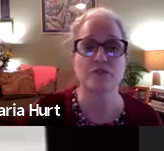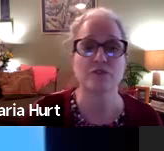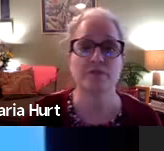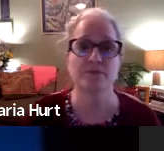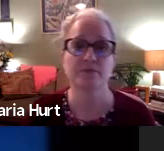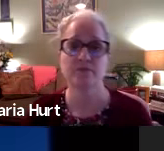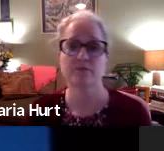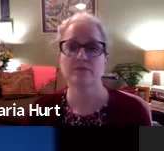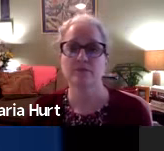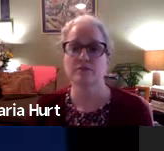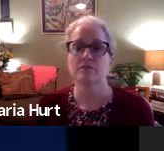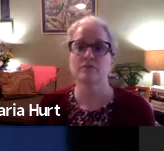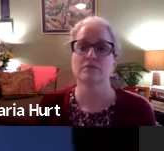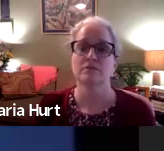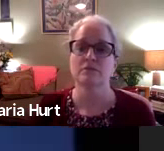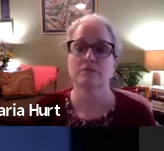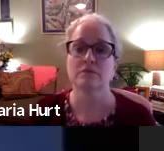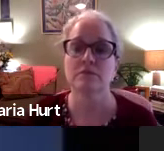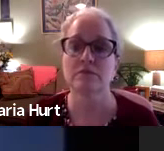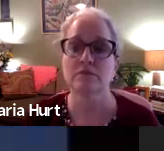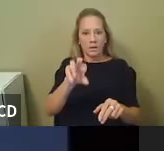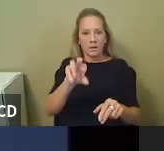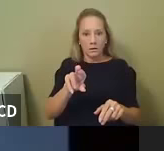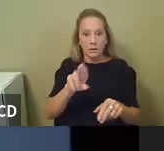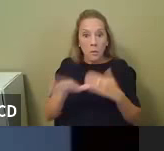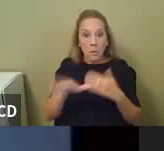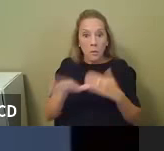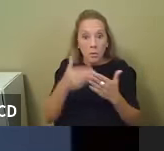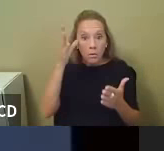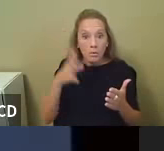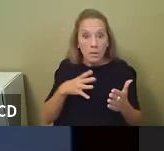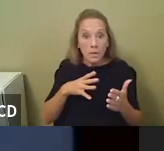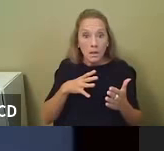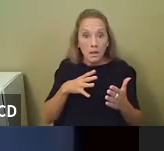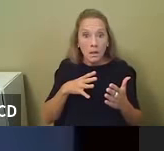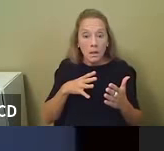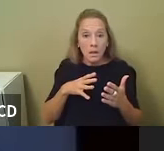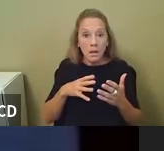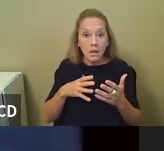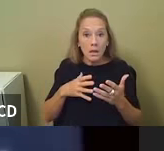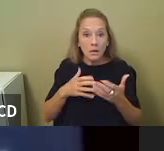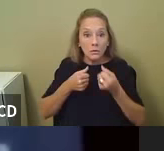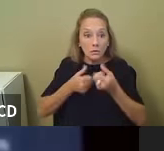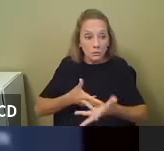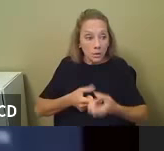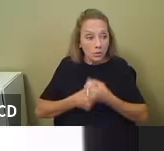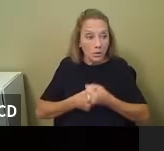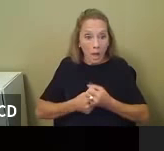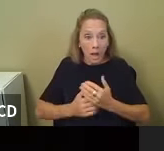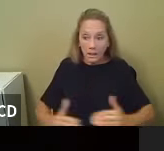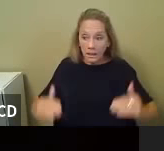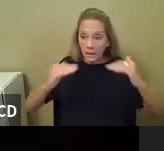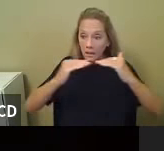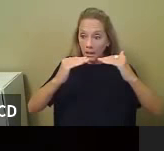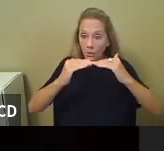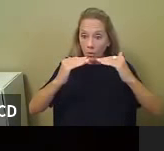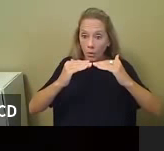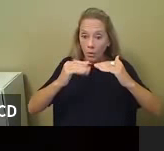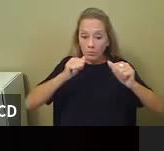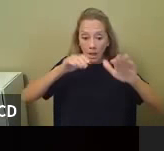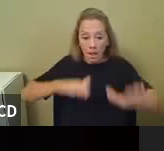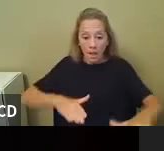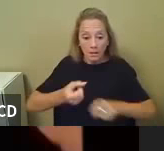conclusions. Truths to be self-evident, that all men are created equal, that they are endowed by their creator with